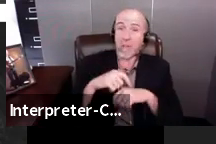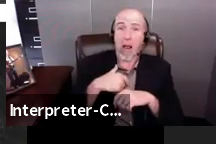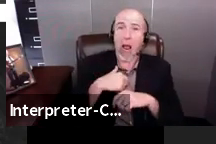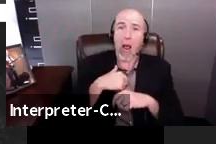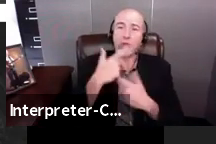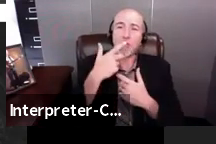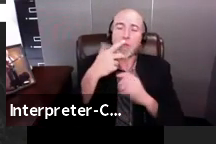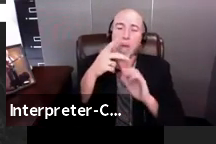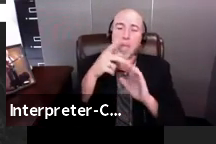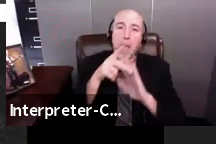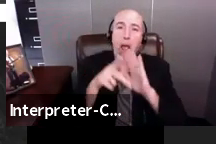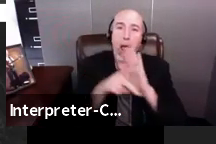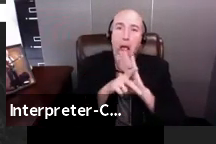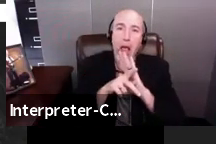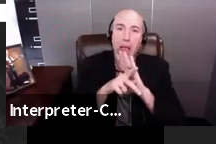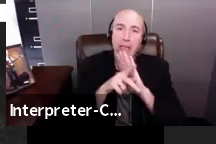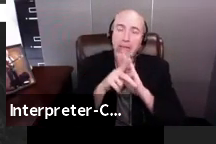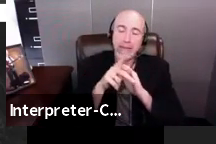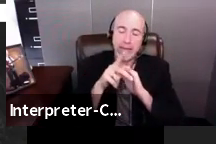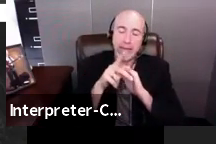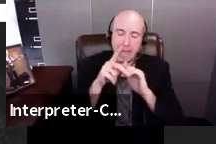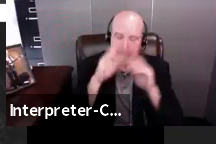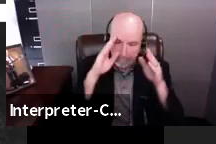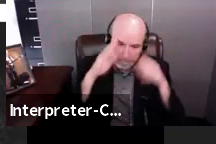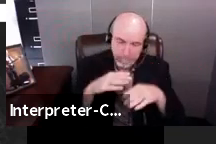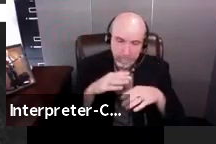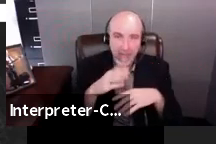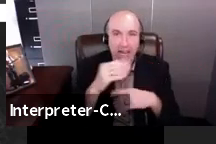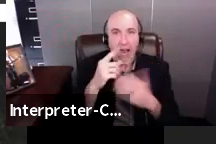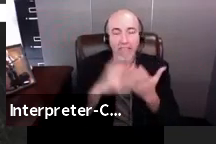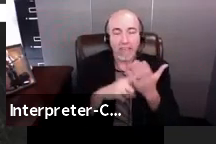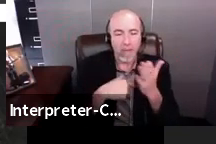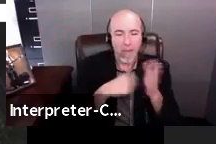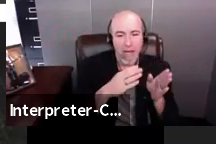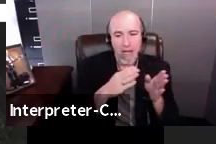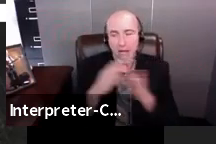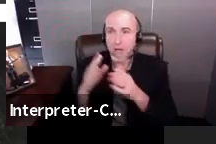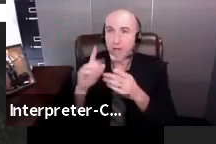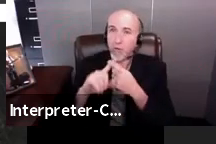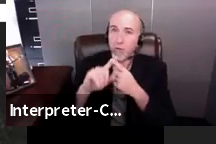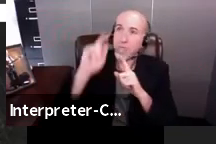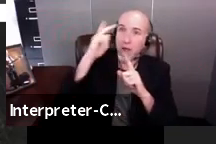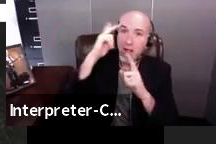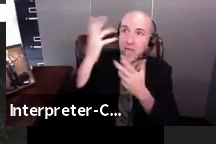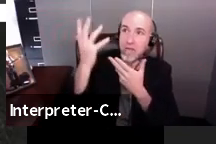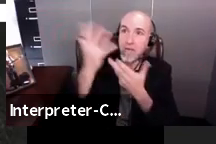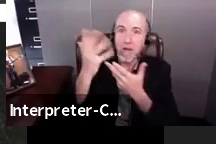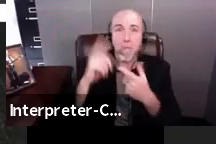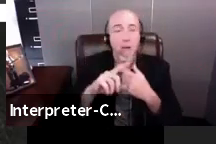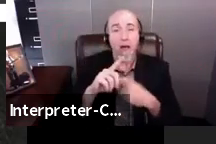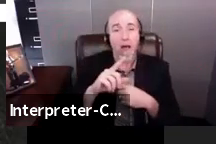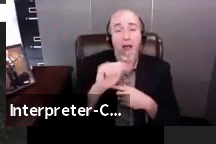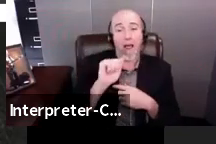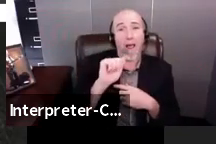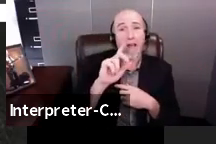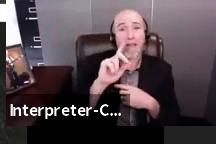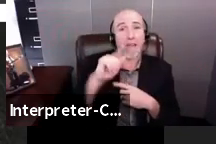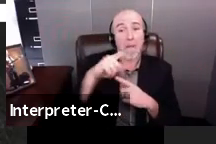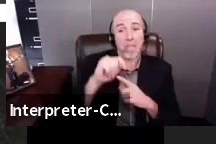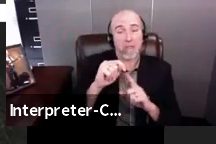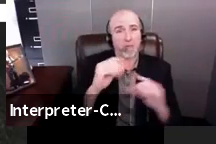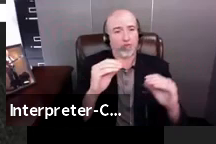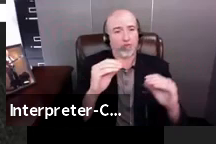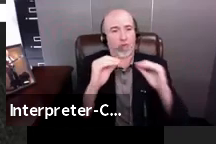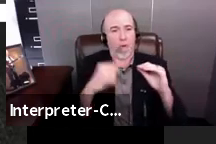nature, and sometimes trending towards bureaucracy. What DAPT sort of taught me is